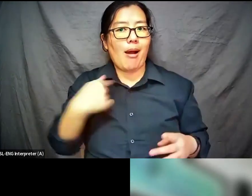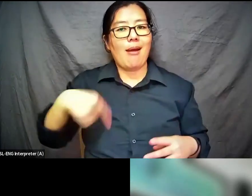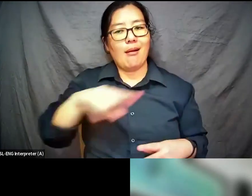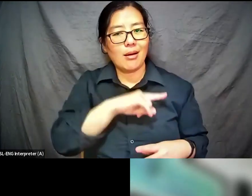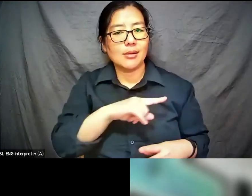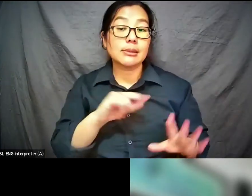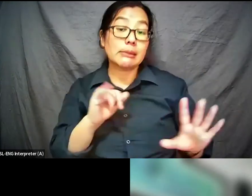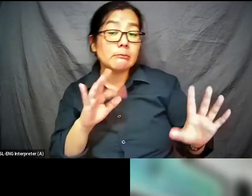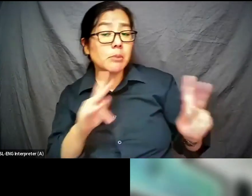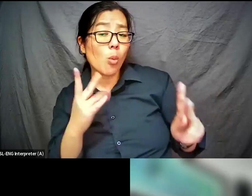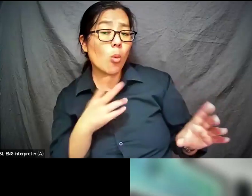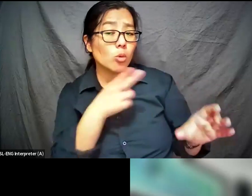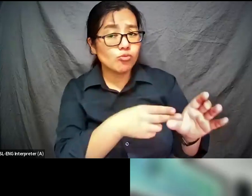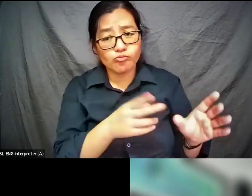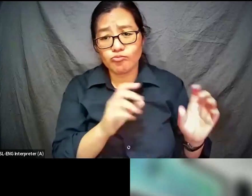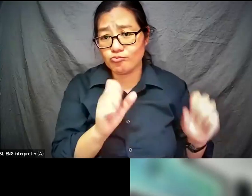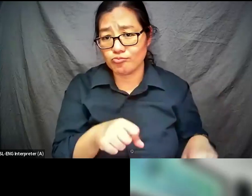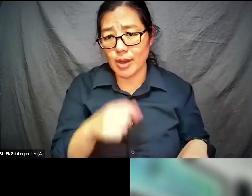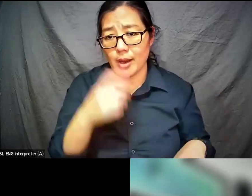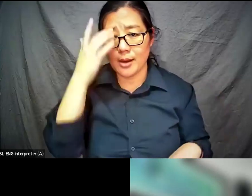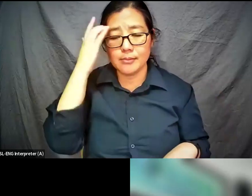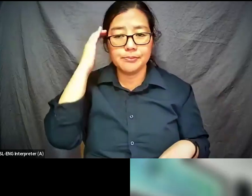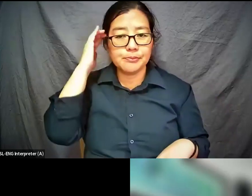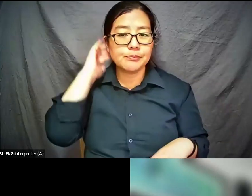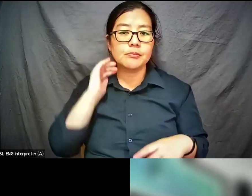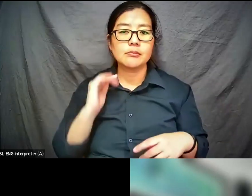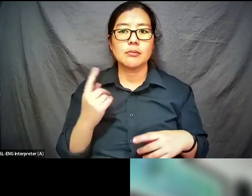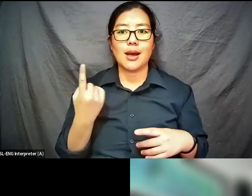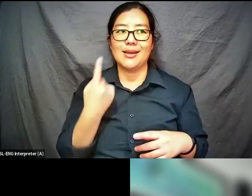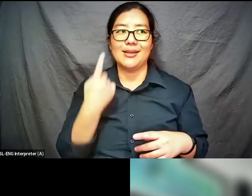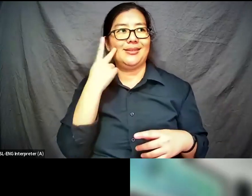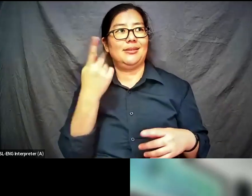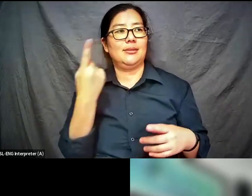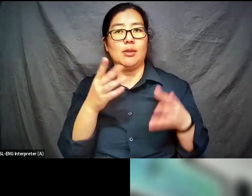of articles that archives like for example,